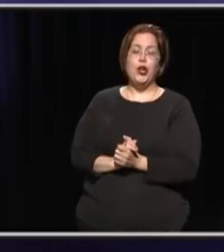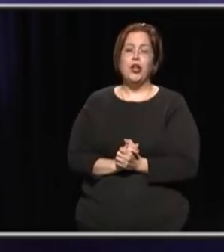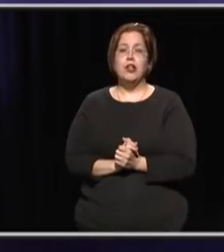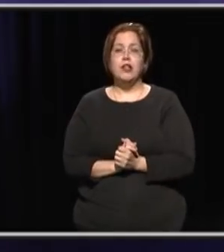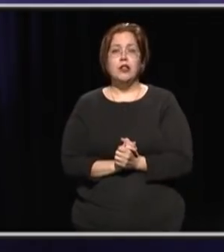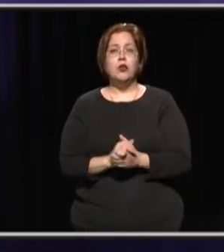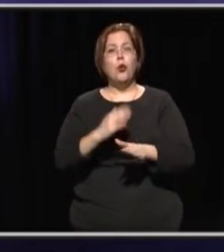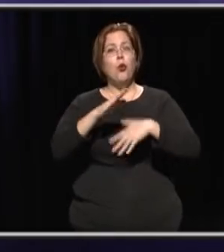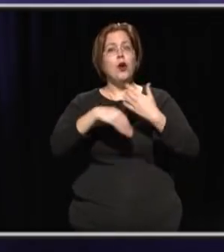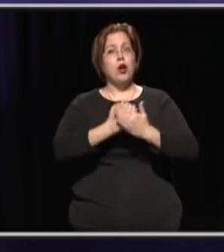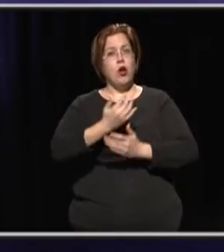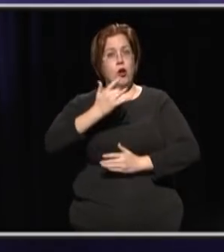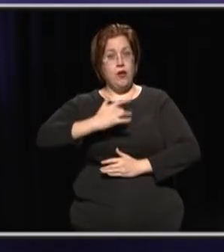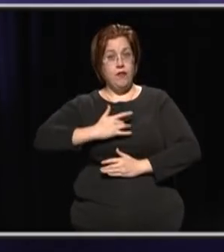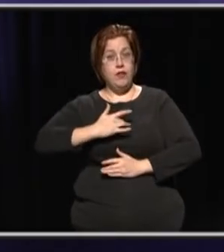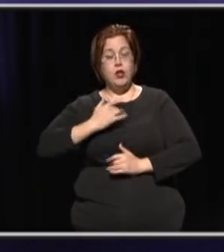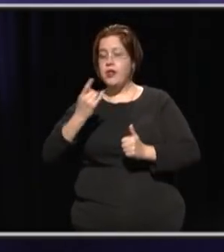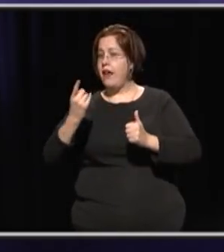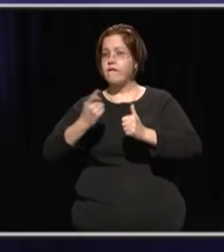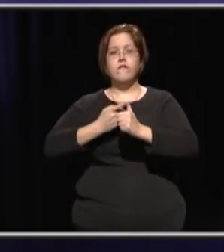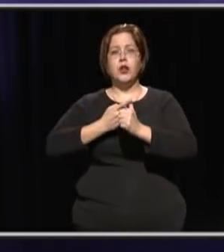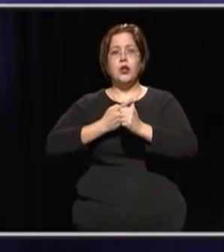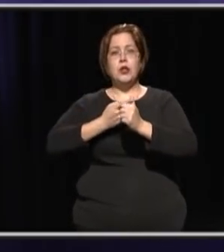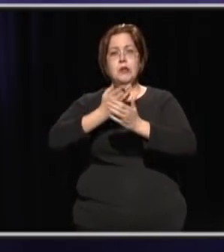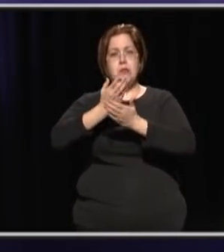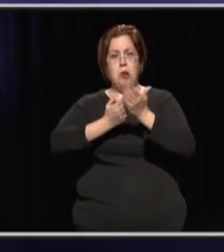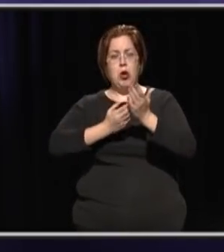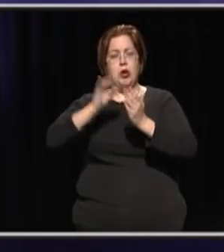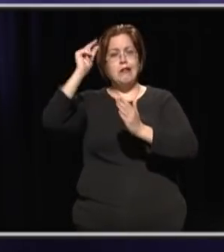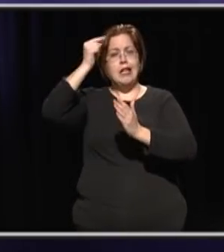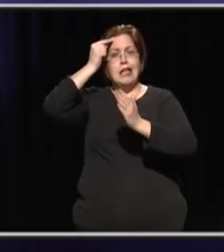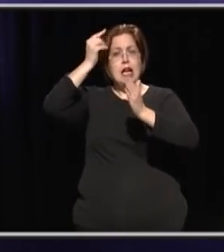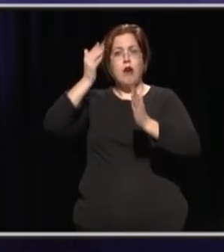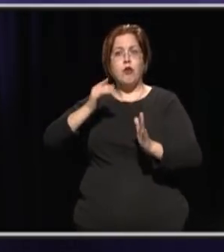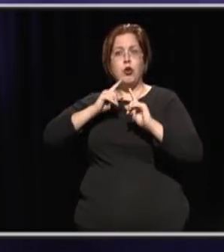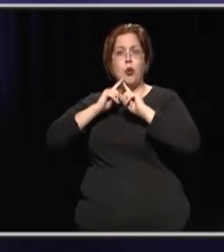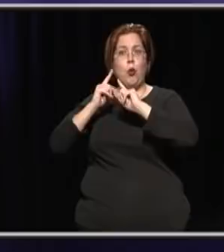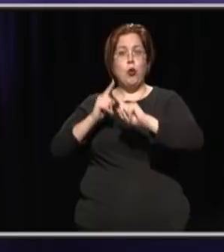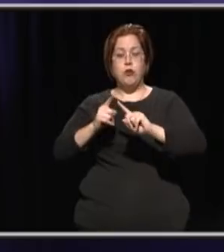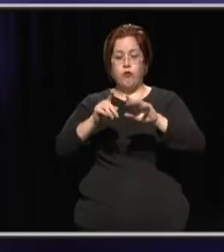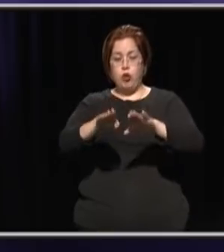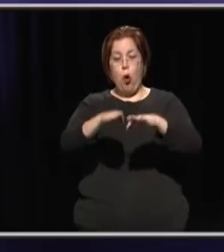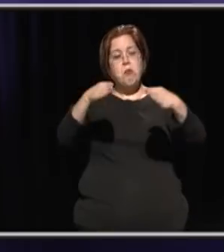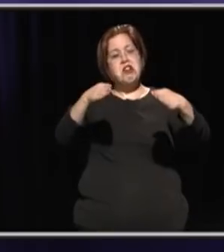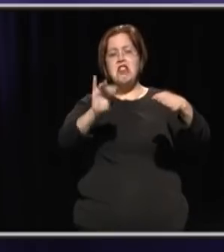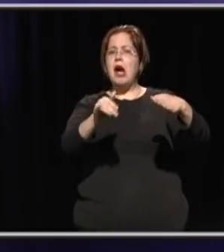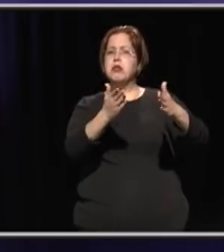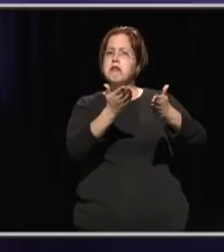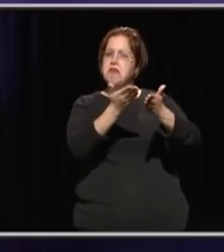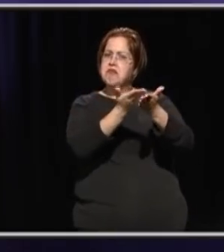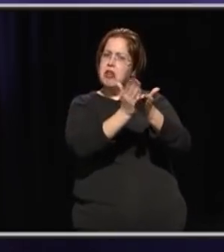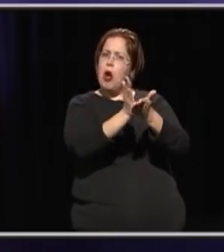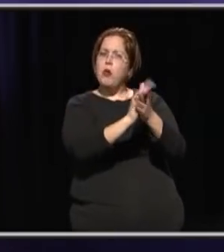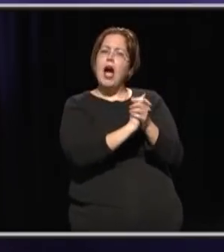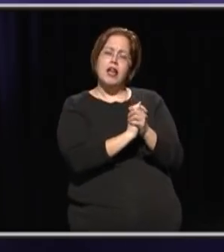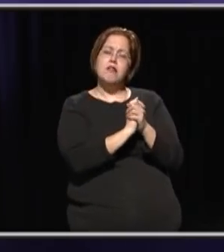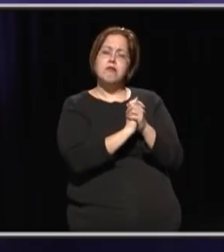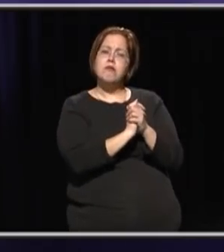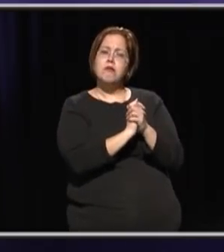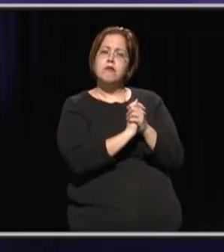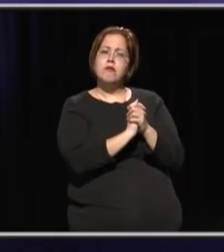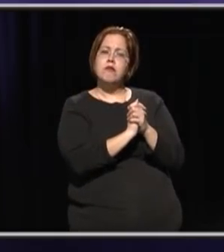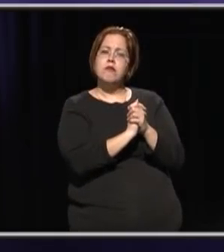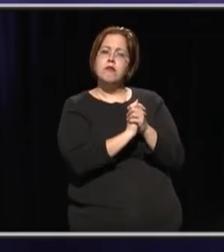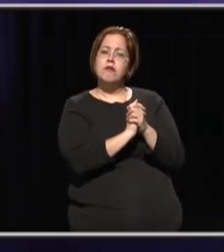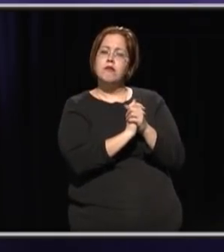all believe that that first phase that the governor did in opening was okay. And